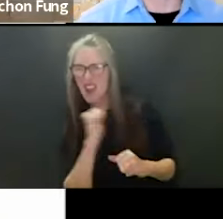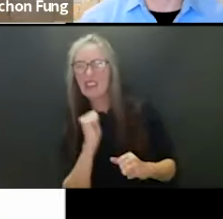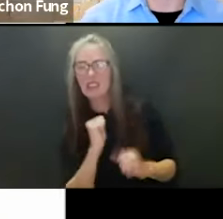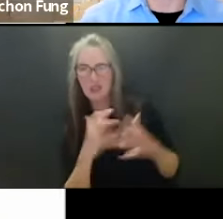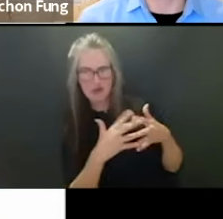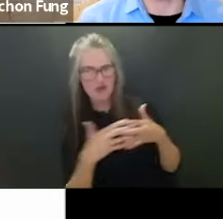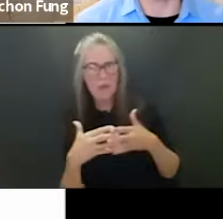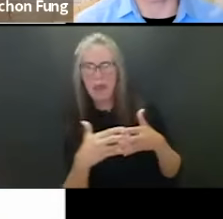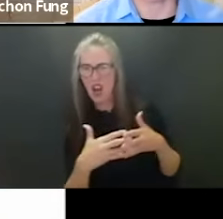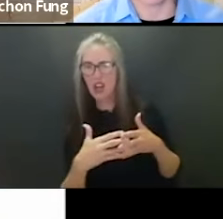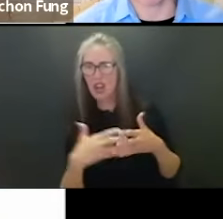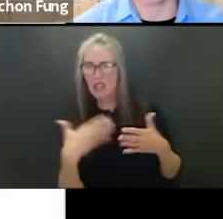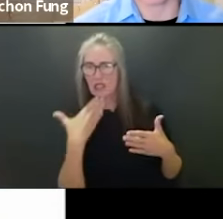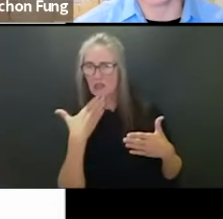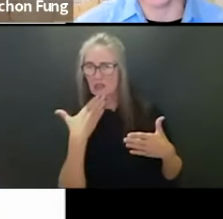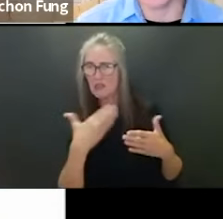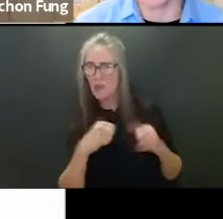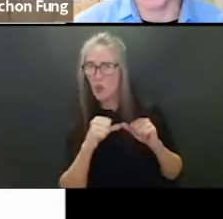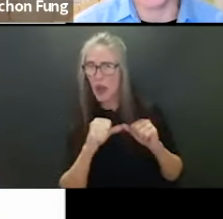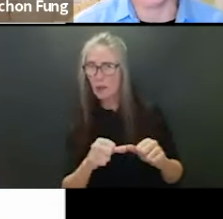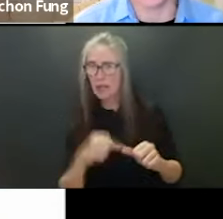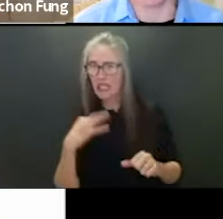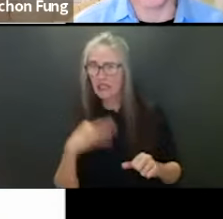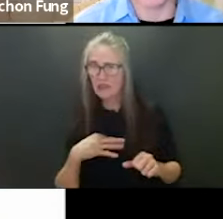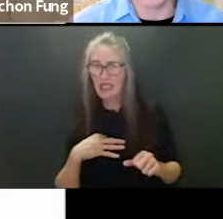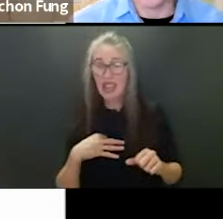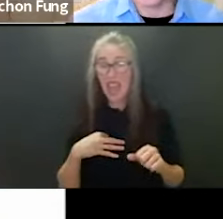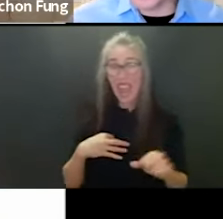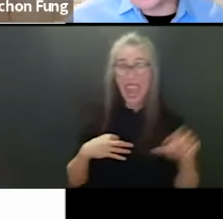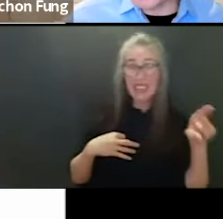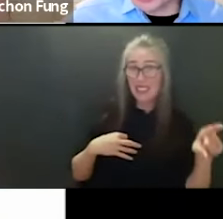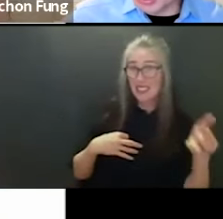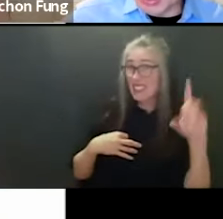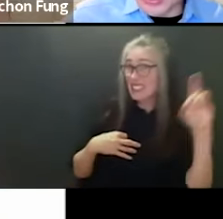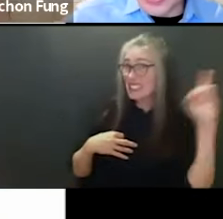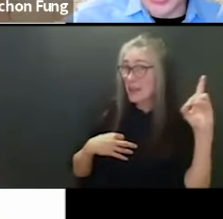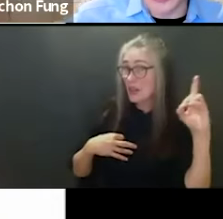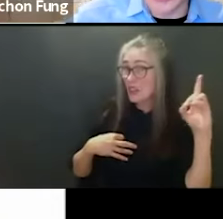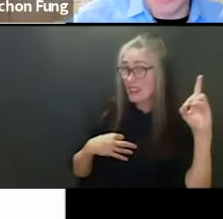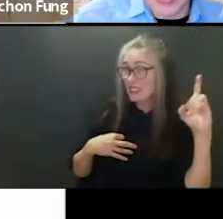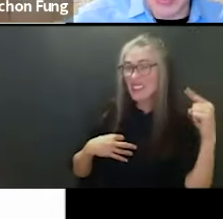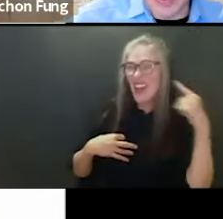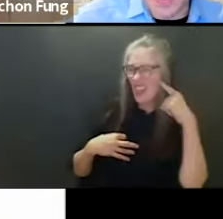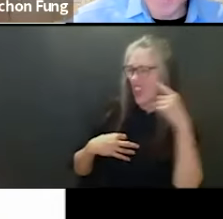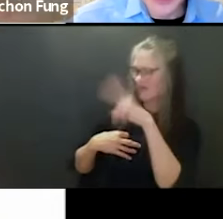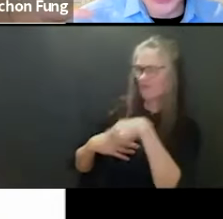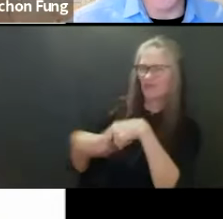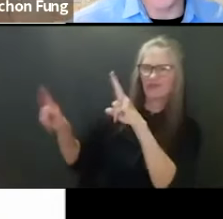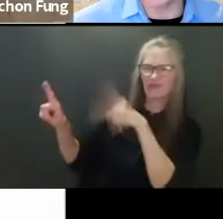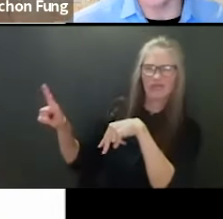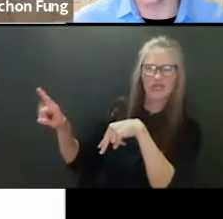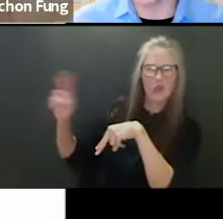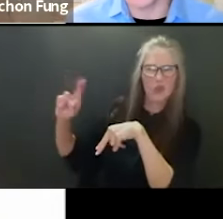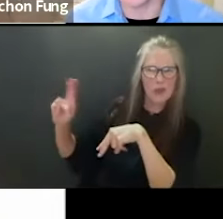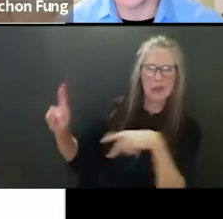% of Republicans saw the Democratic Party as a threat to the nation's well-being. So those are large sections of America that